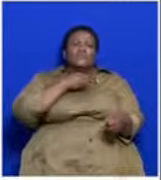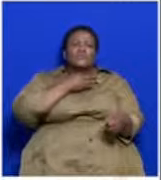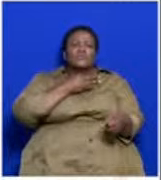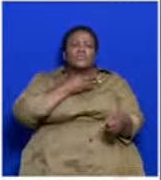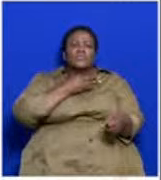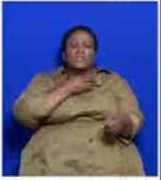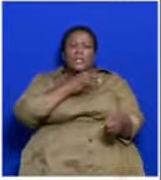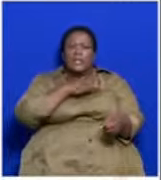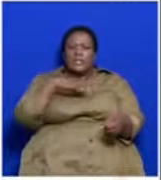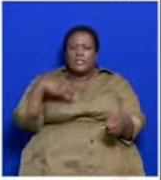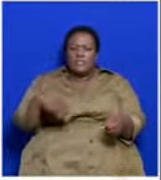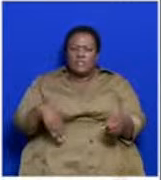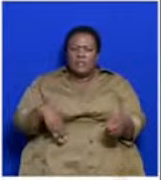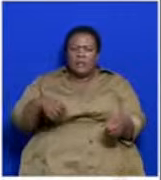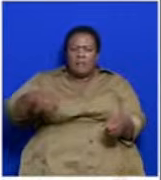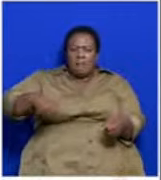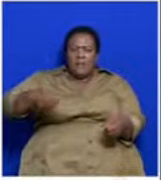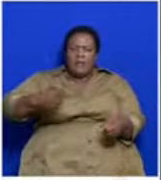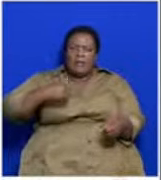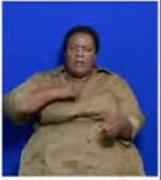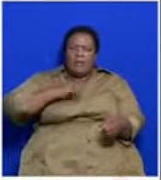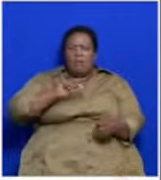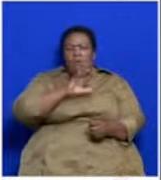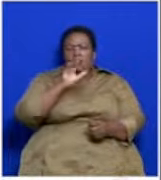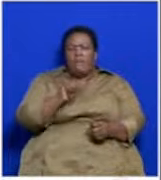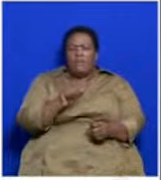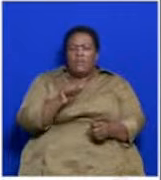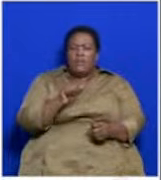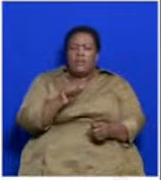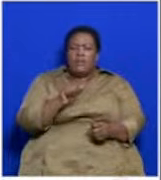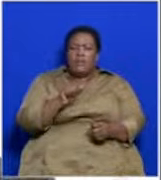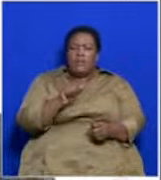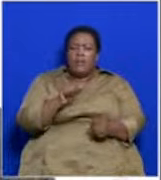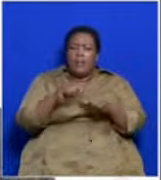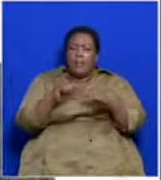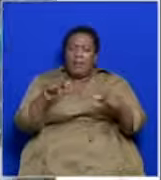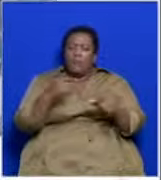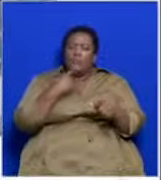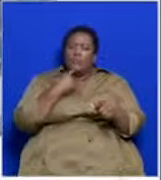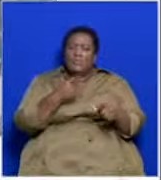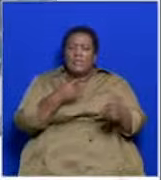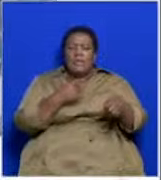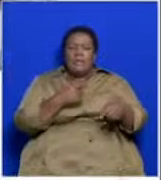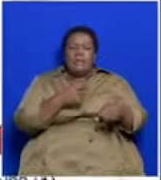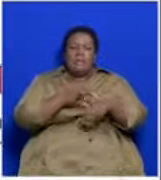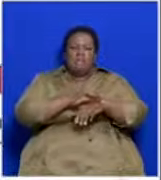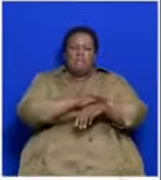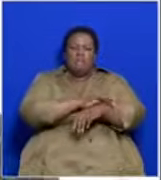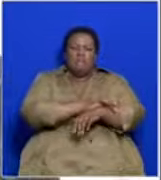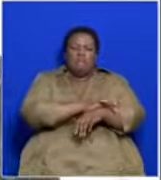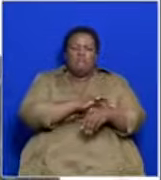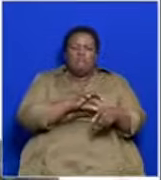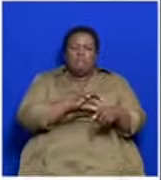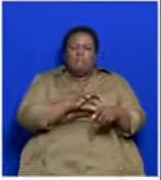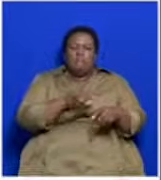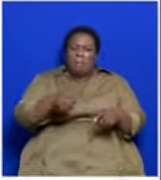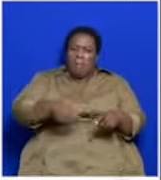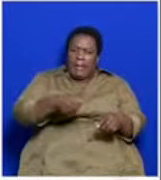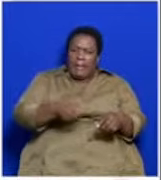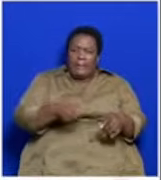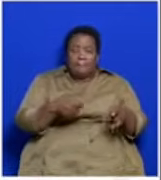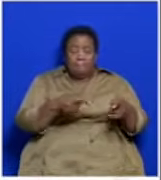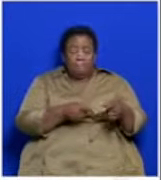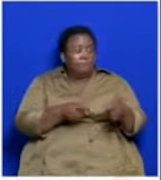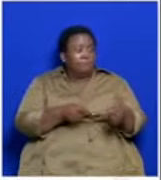our African language, Machangan bag. Okay, if we go to page 180, I think we have a better picture. Is